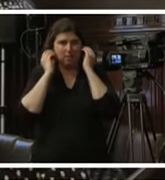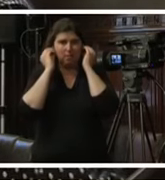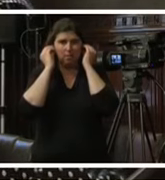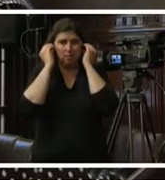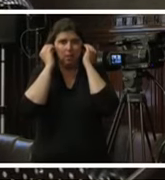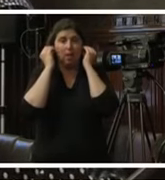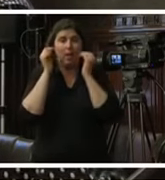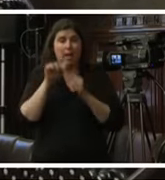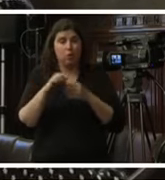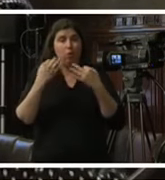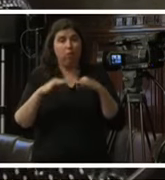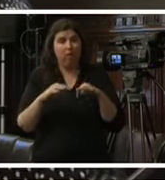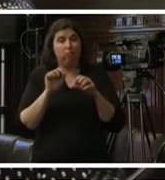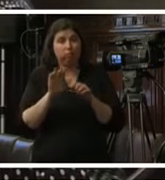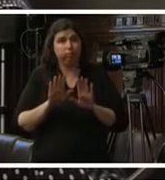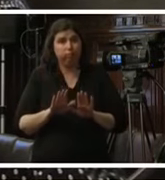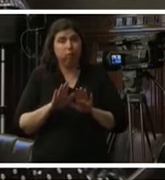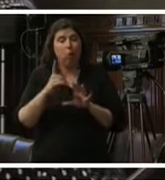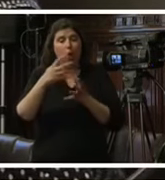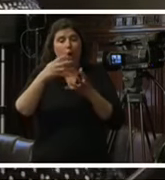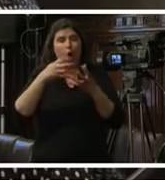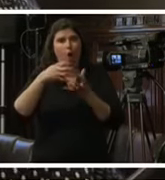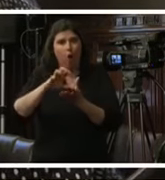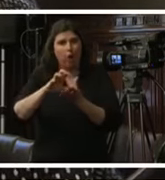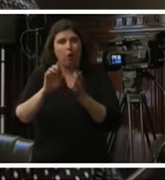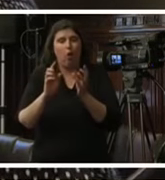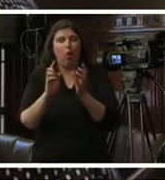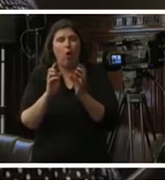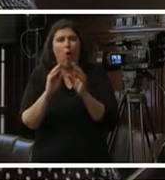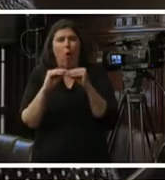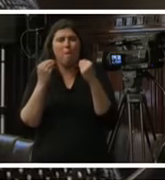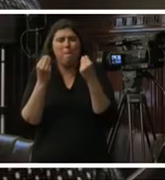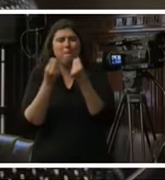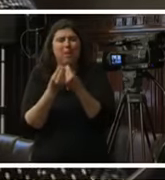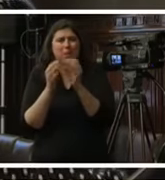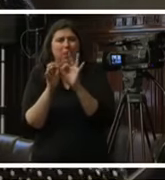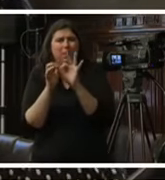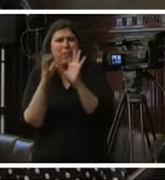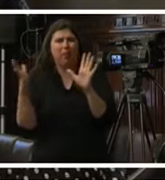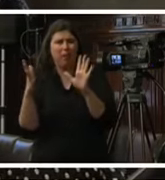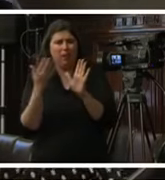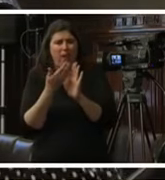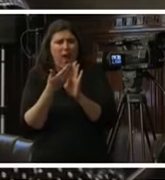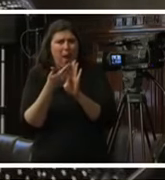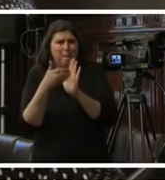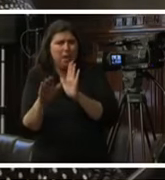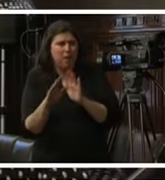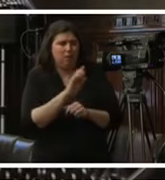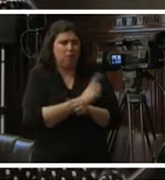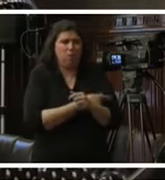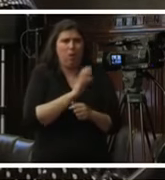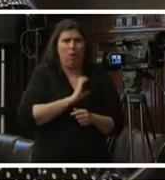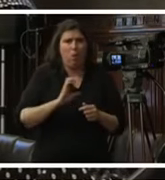independent body independent of the judges independent of the executive independent of the legislators